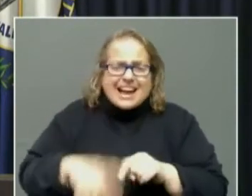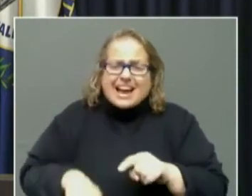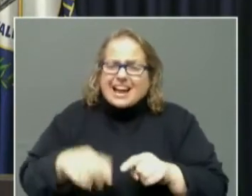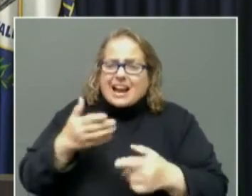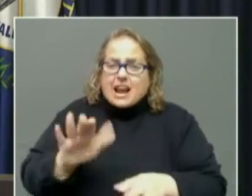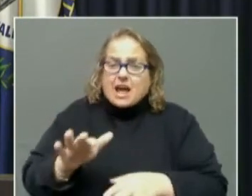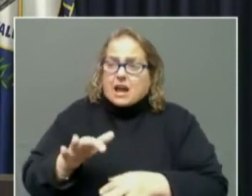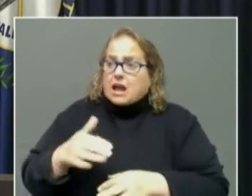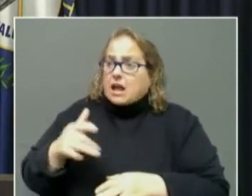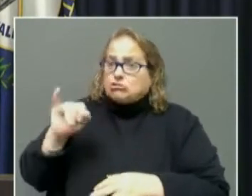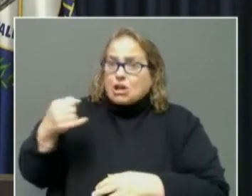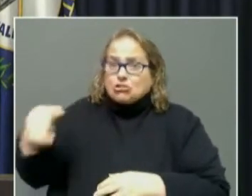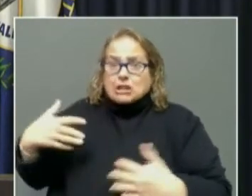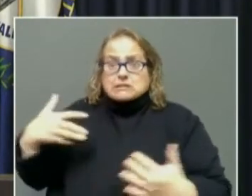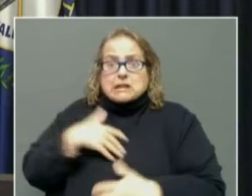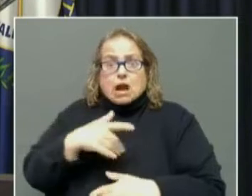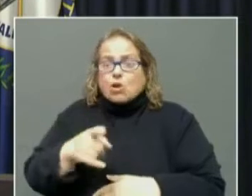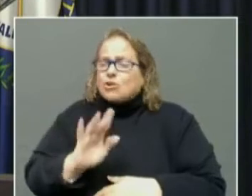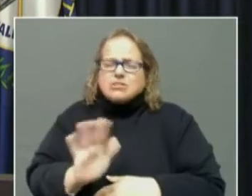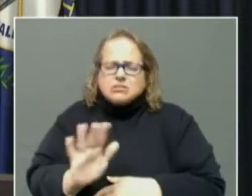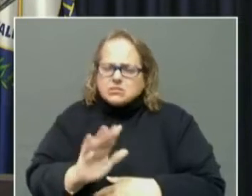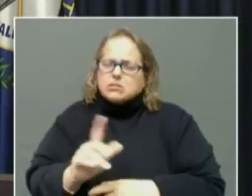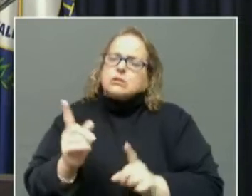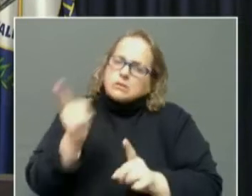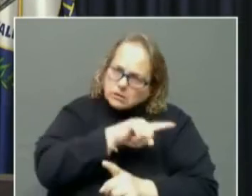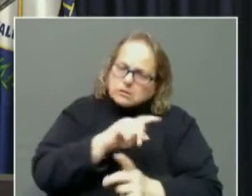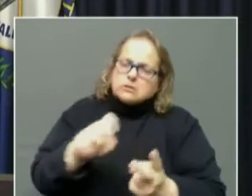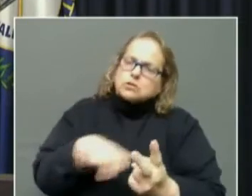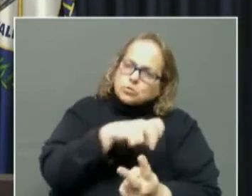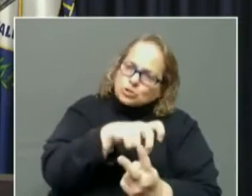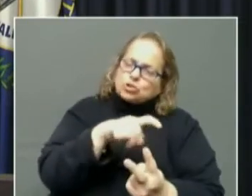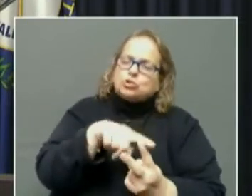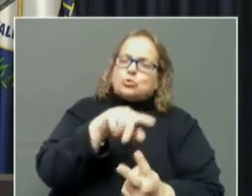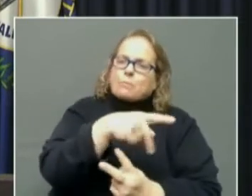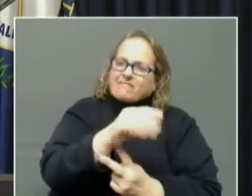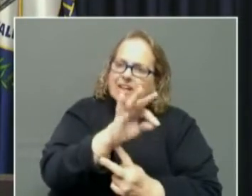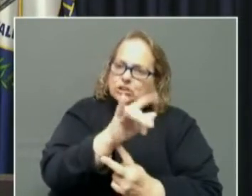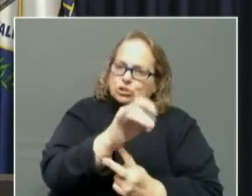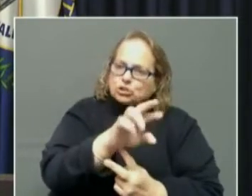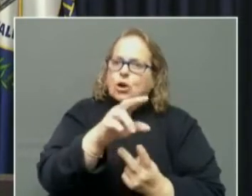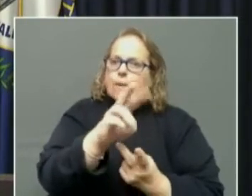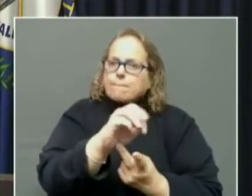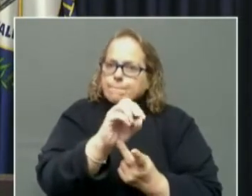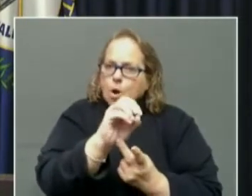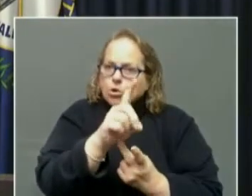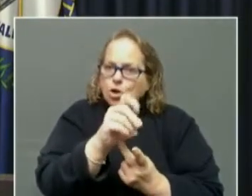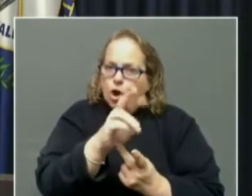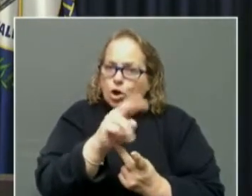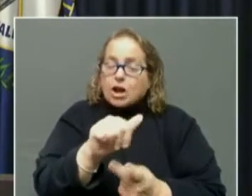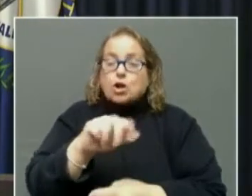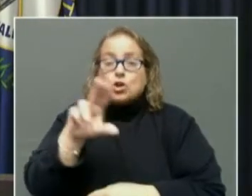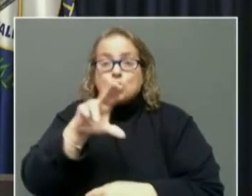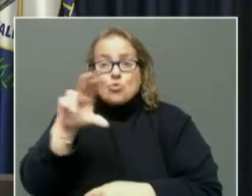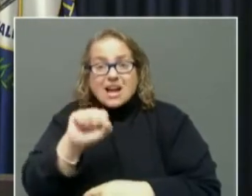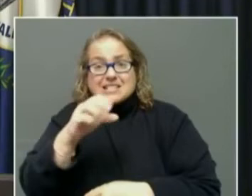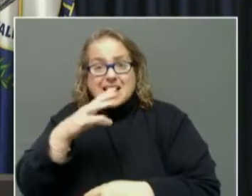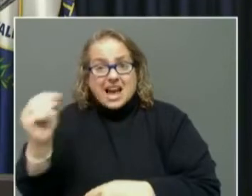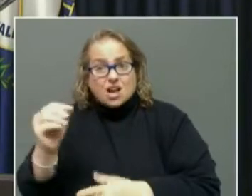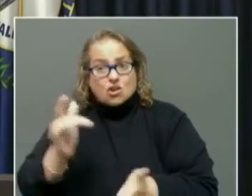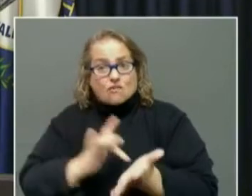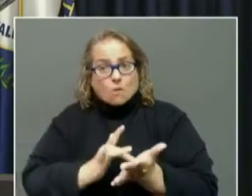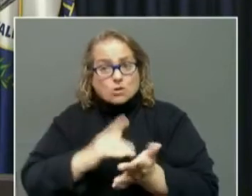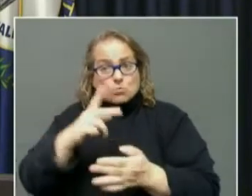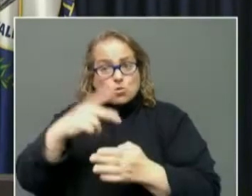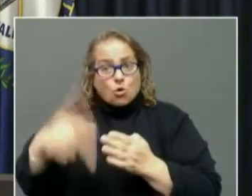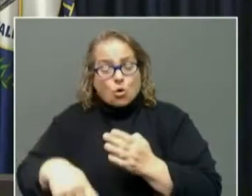down, and it shouldn't slow us down. The United States, between the pharmacy program and what's directly coming to states, is